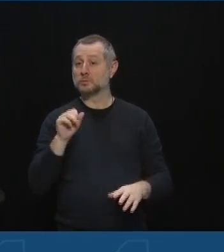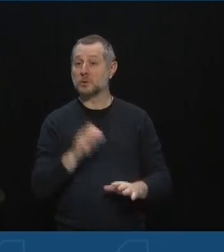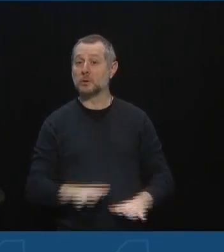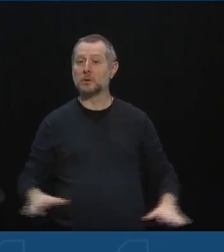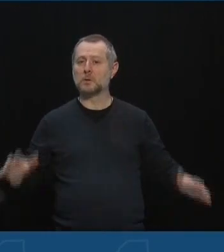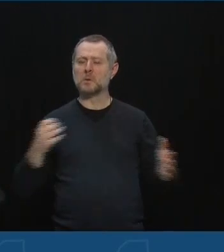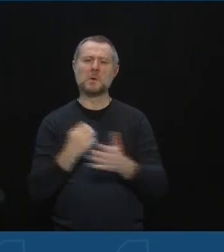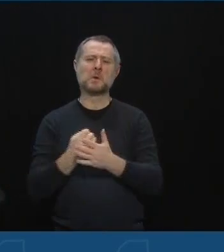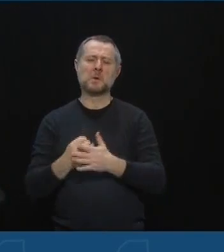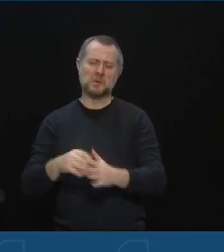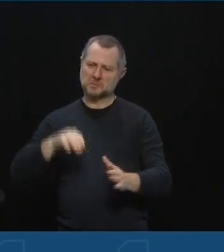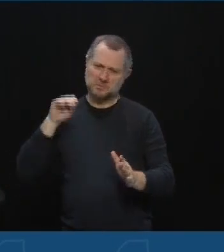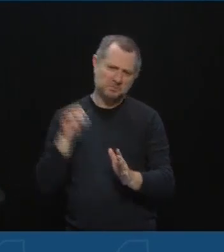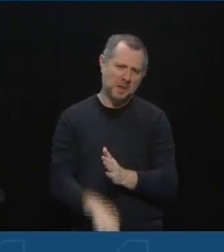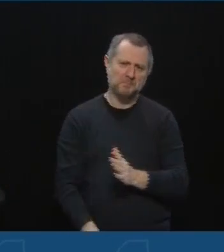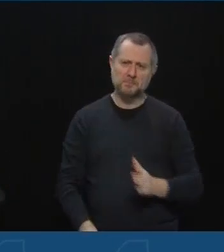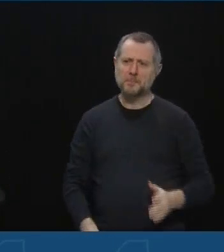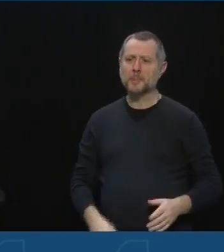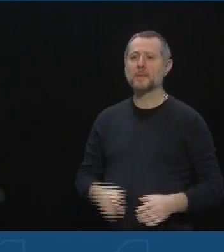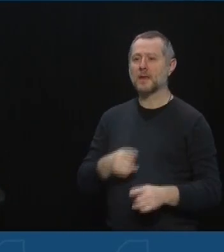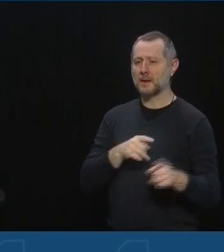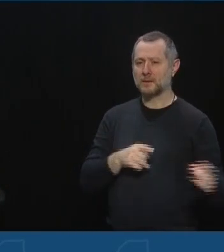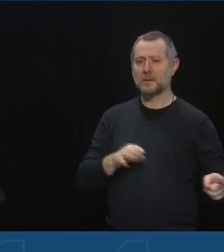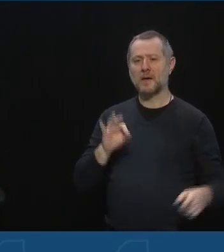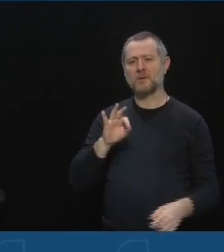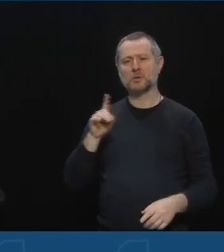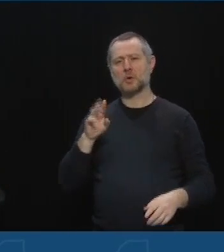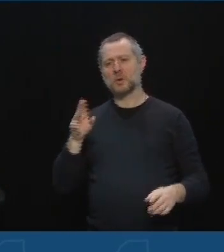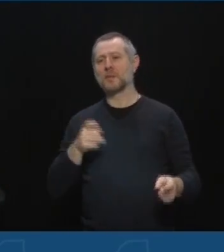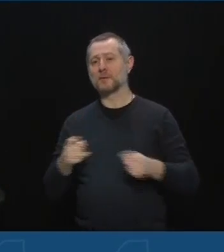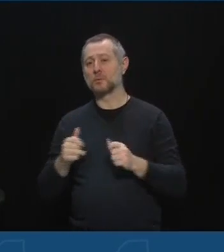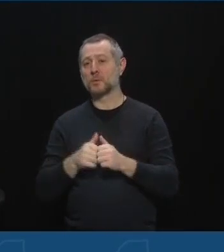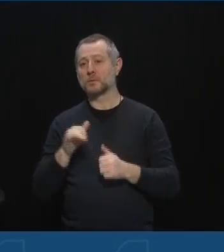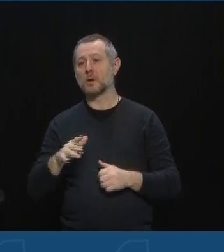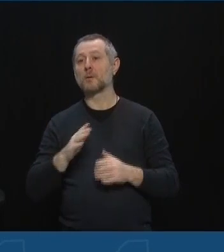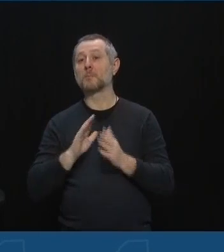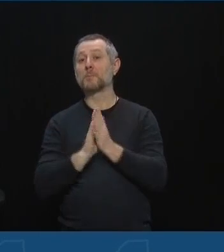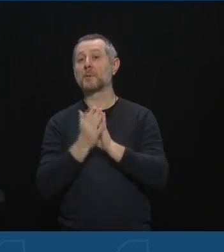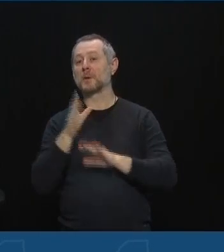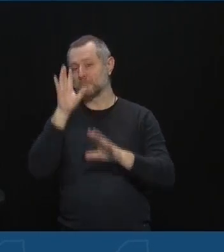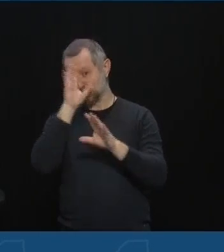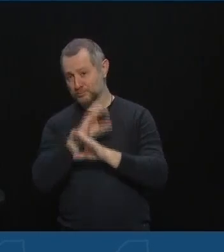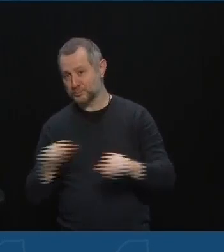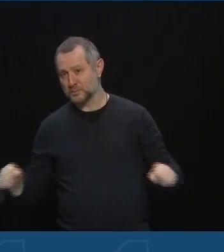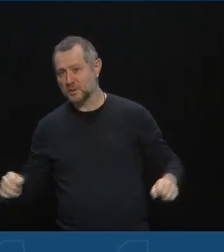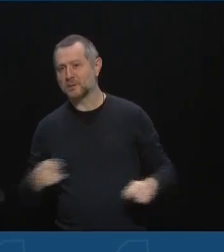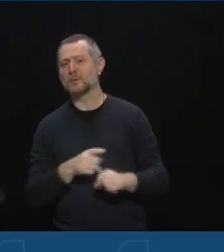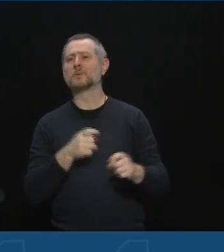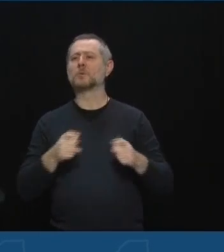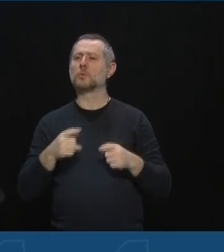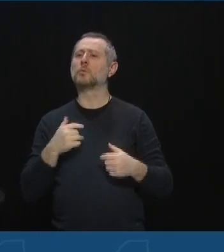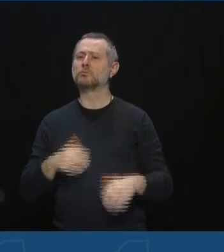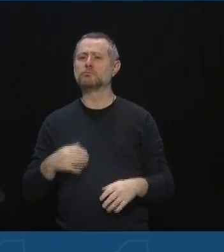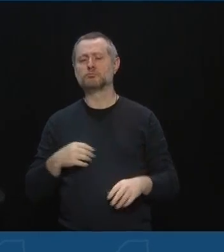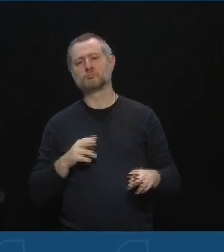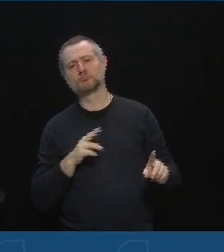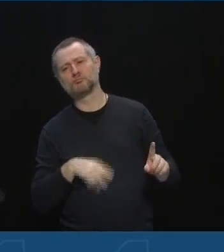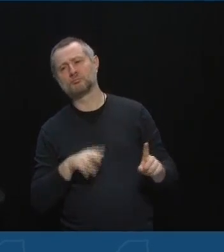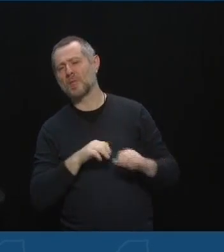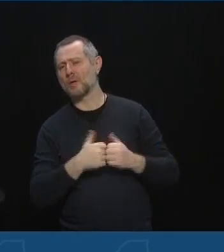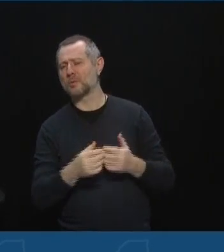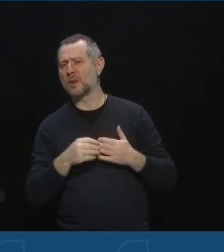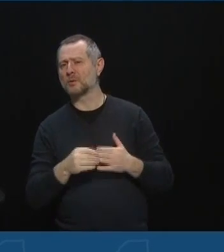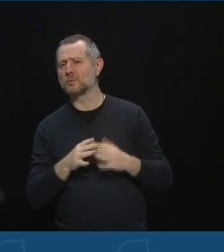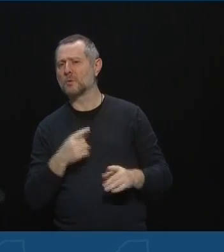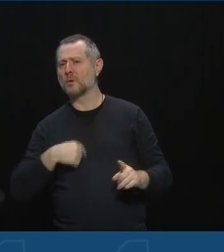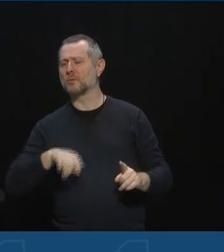had to deal with this as governor and then as president. And we look back at that and talk about how he led us through that time. So I